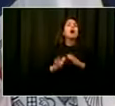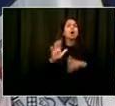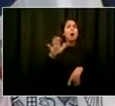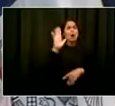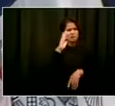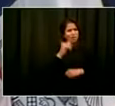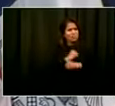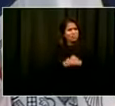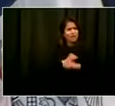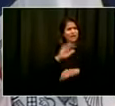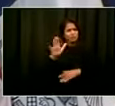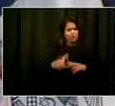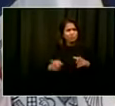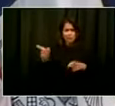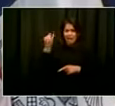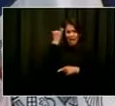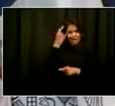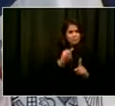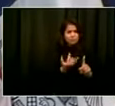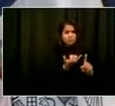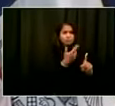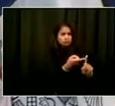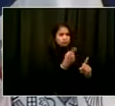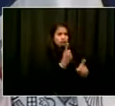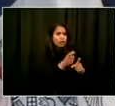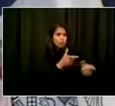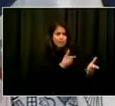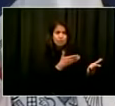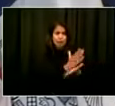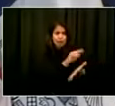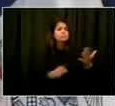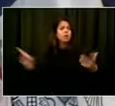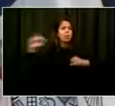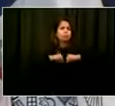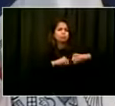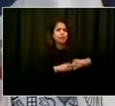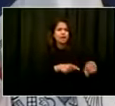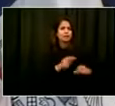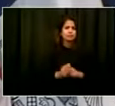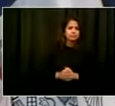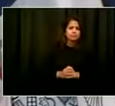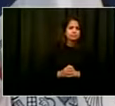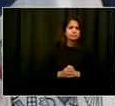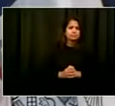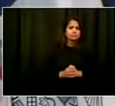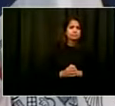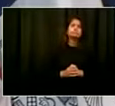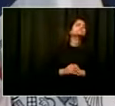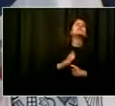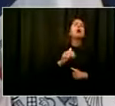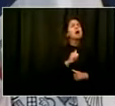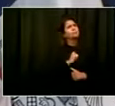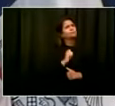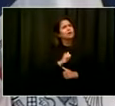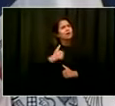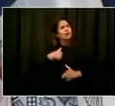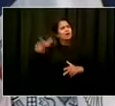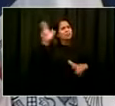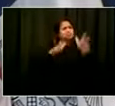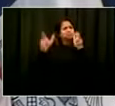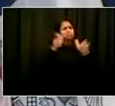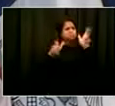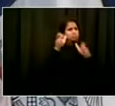with, you know, a critical ear because of the, you know, the work I did years ago and the world I came out of, I had every reason to